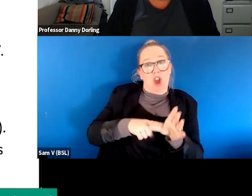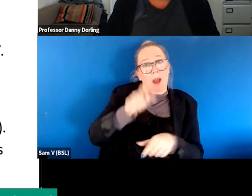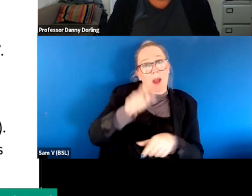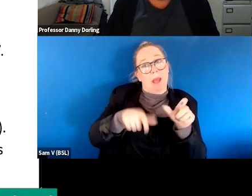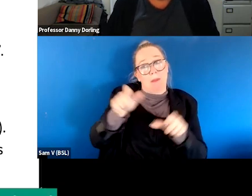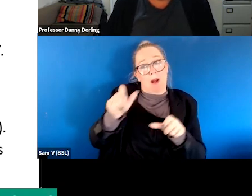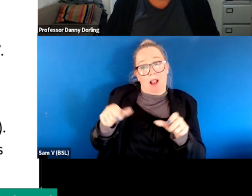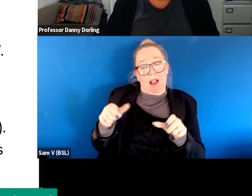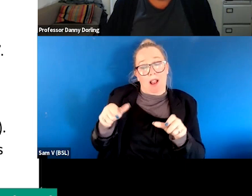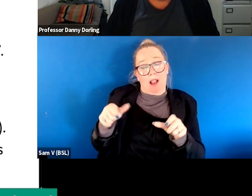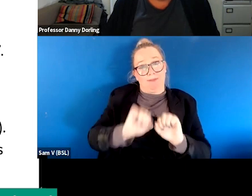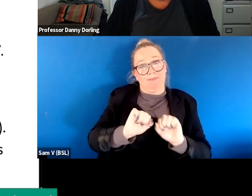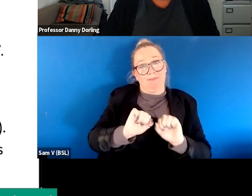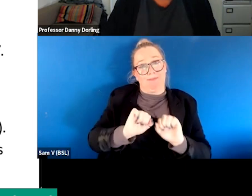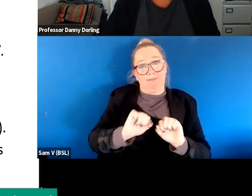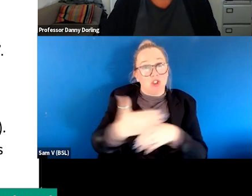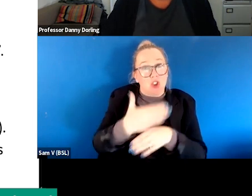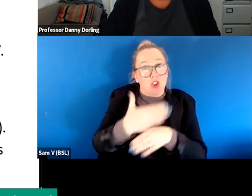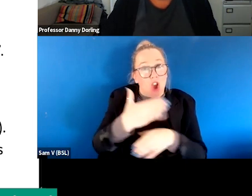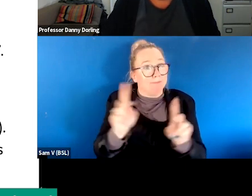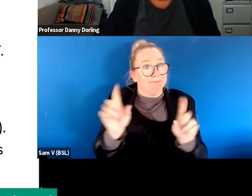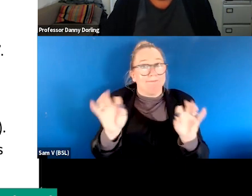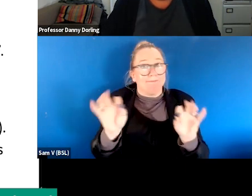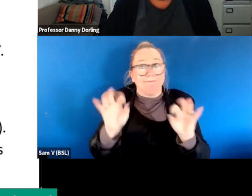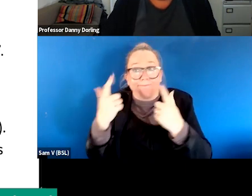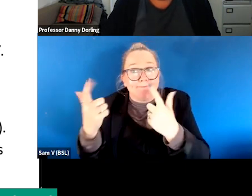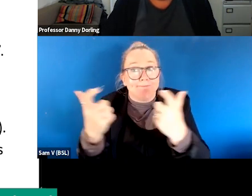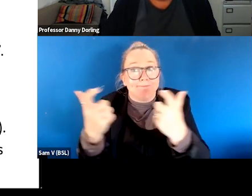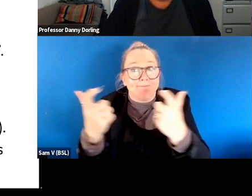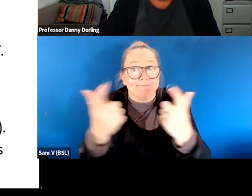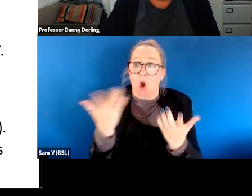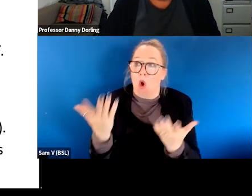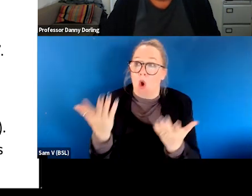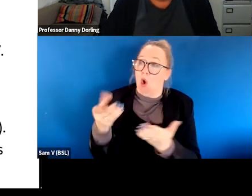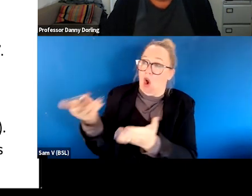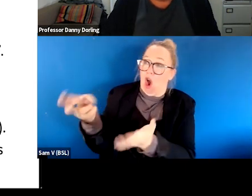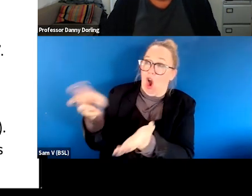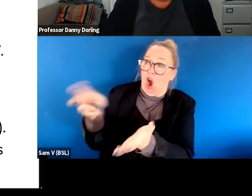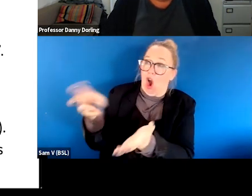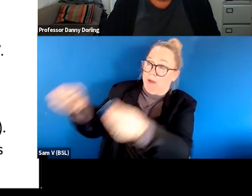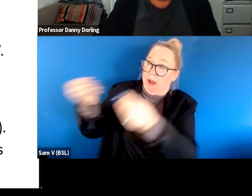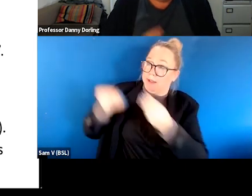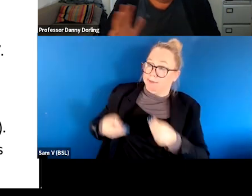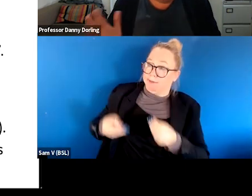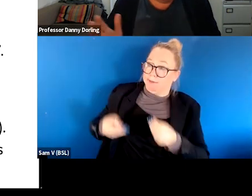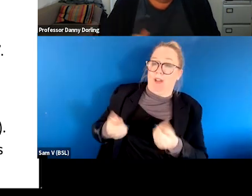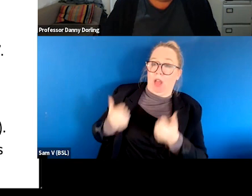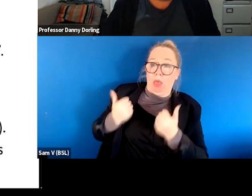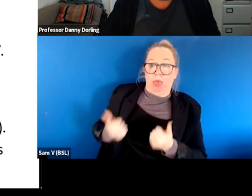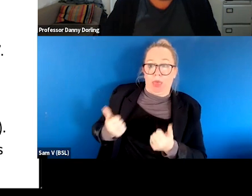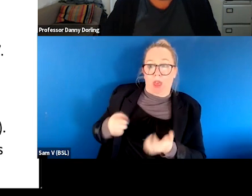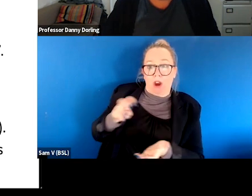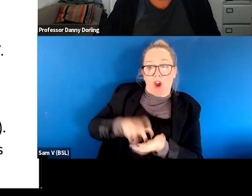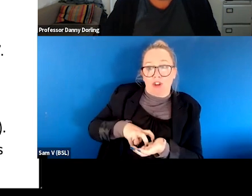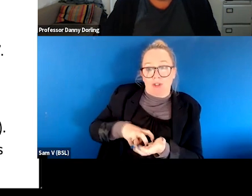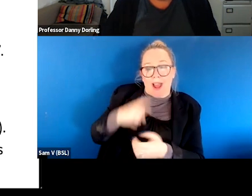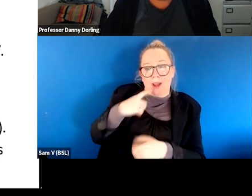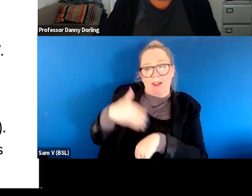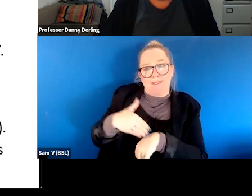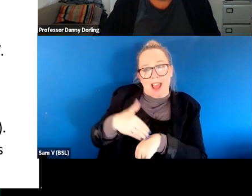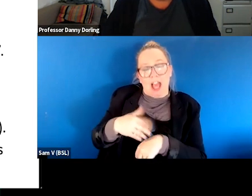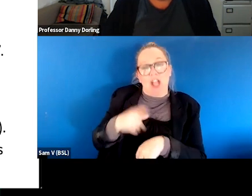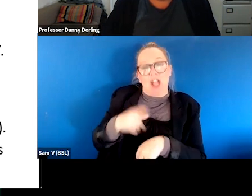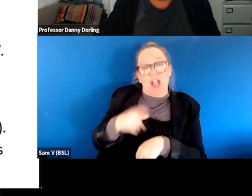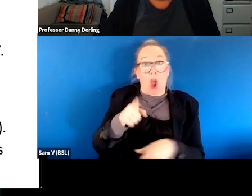employed, or if they are employed, they're employed on very bad terms and conditions. So the normal that the young may be returning